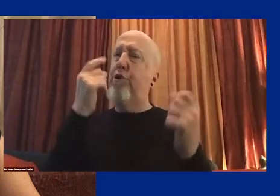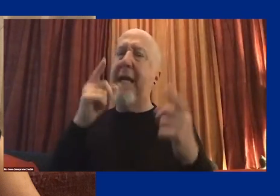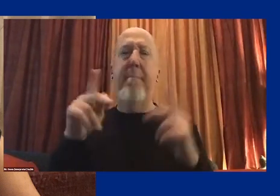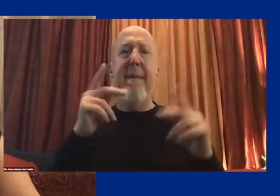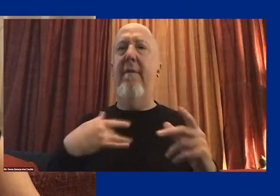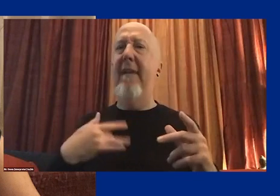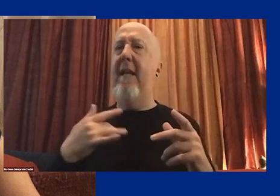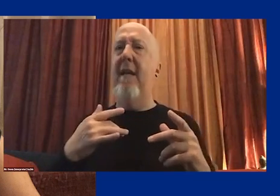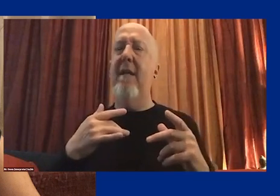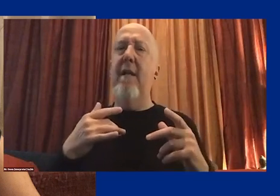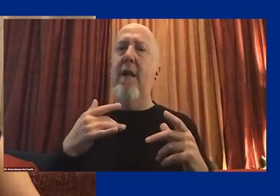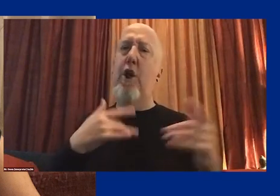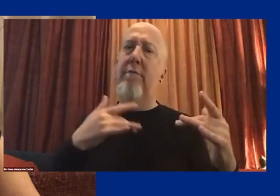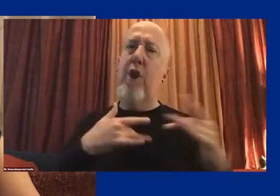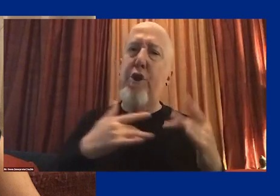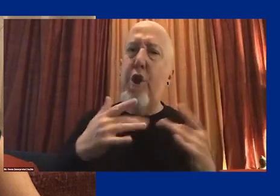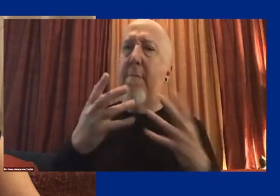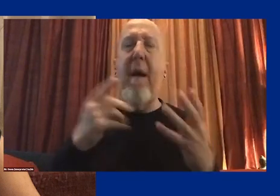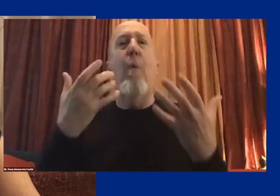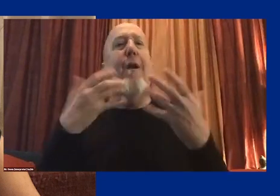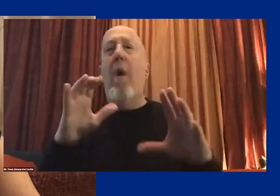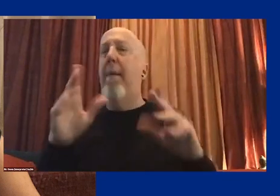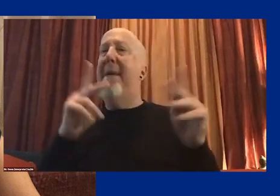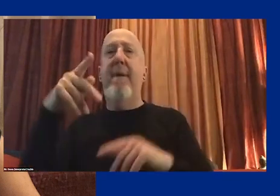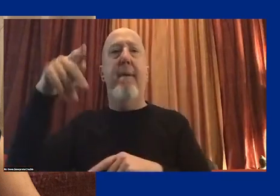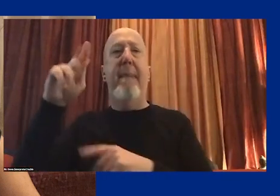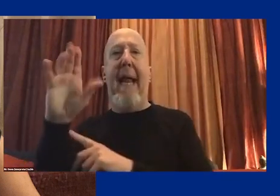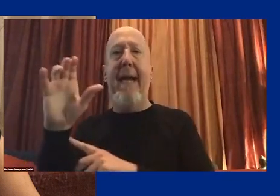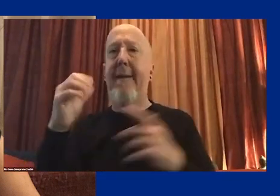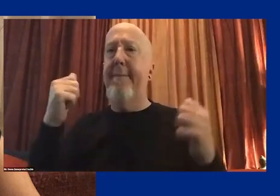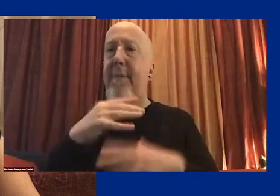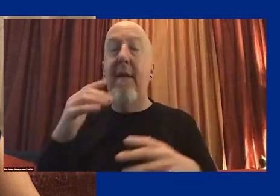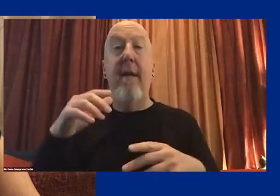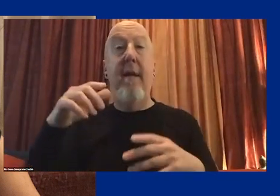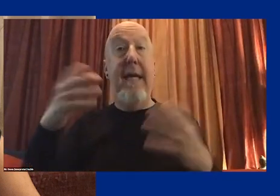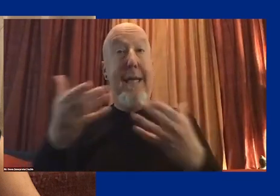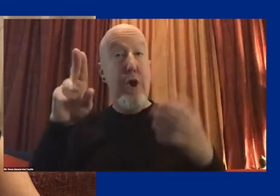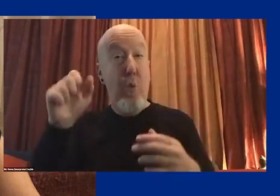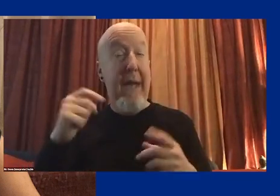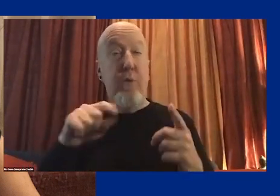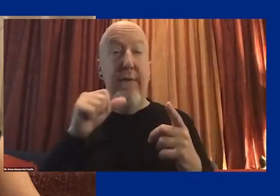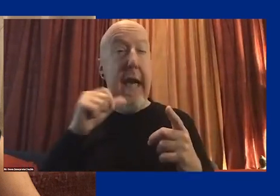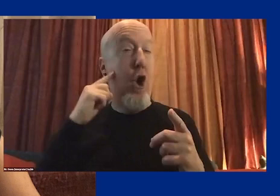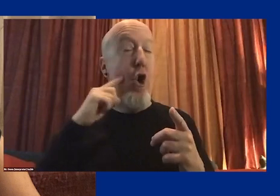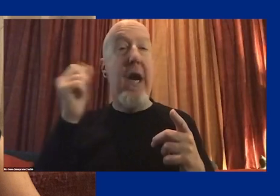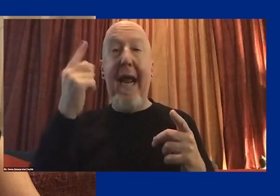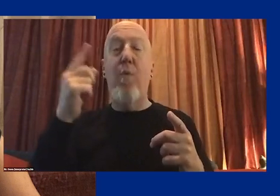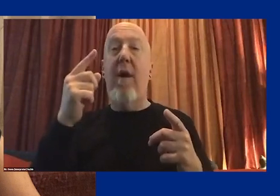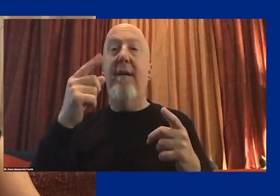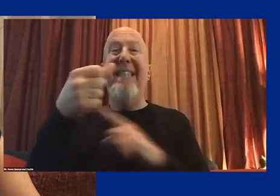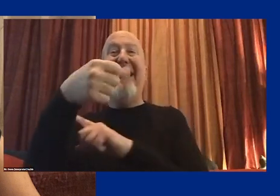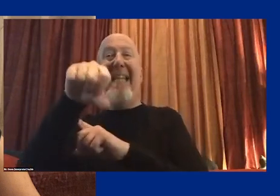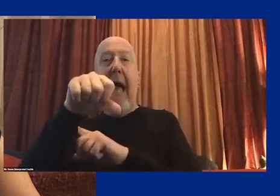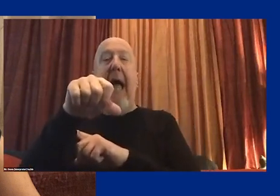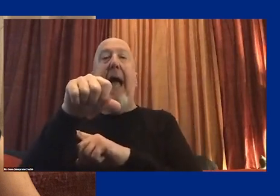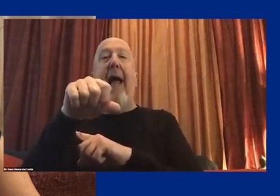panic. So we have not heard of people in the United States being denied ventilators based on weight at